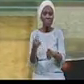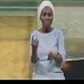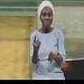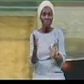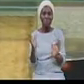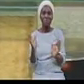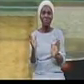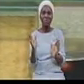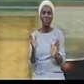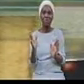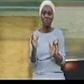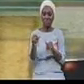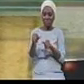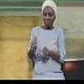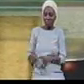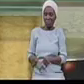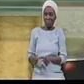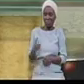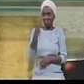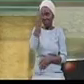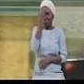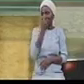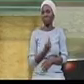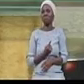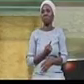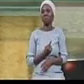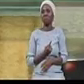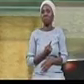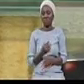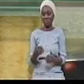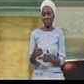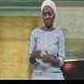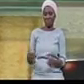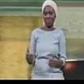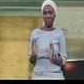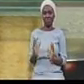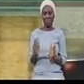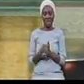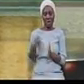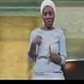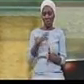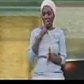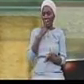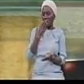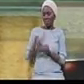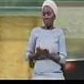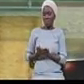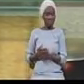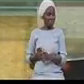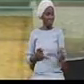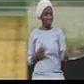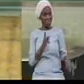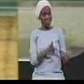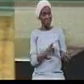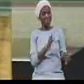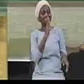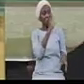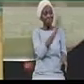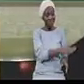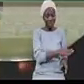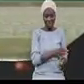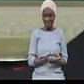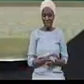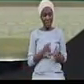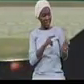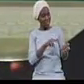nice, they are bad. We're good, they're evil. Look at what these people are doing.